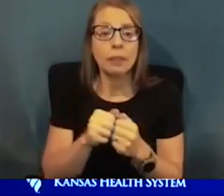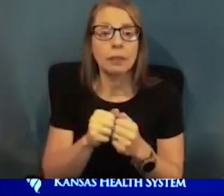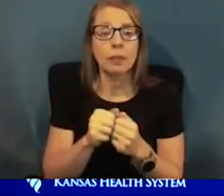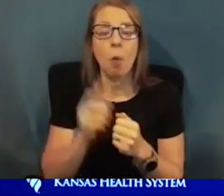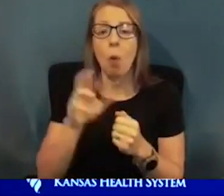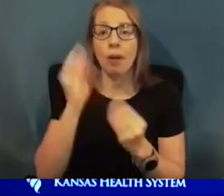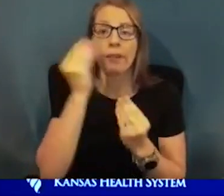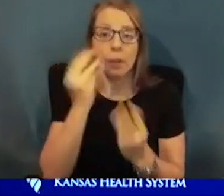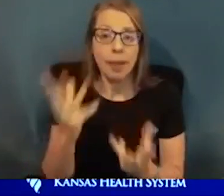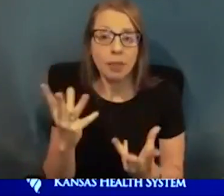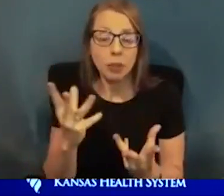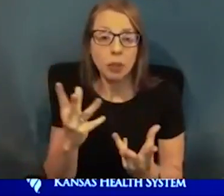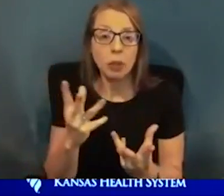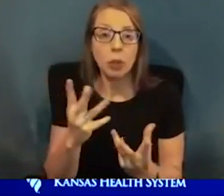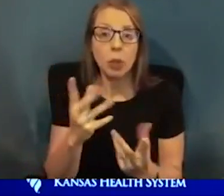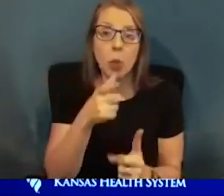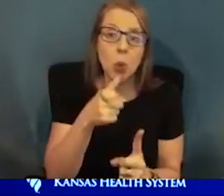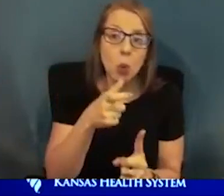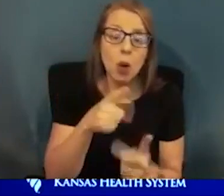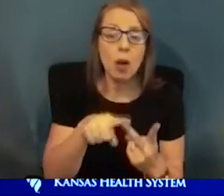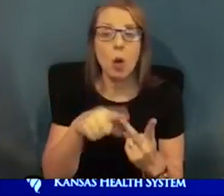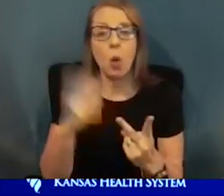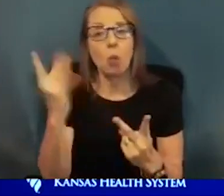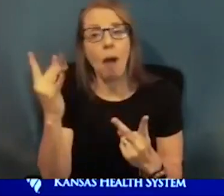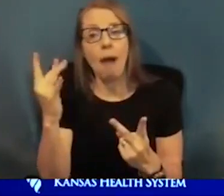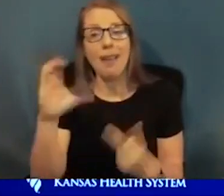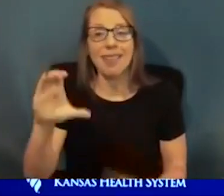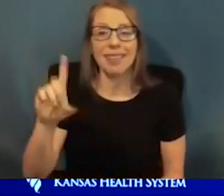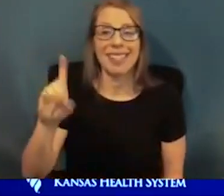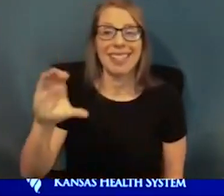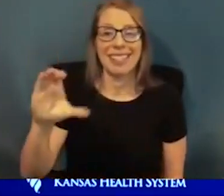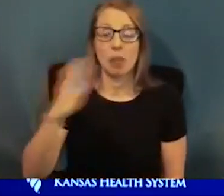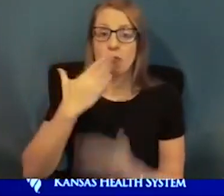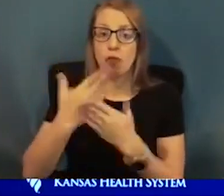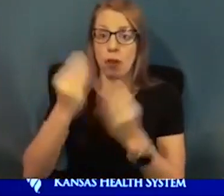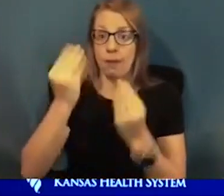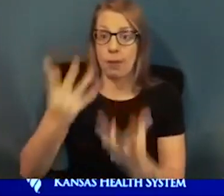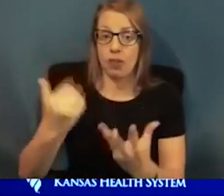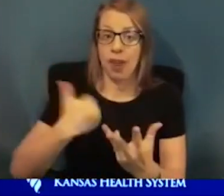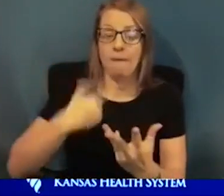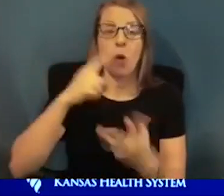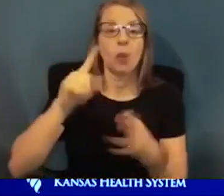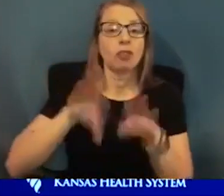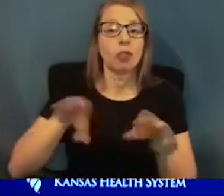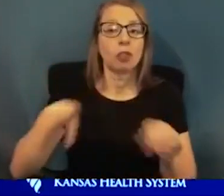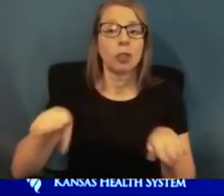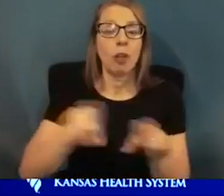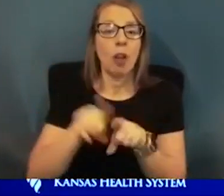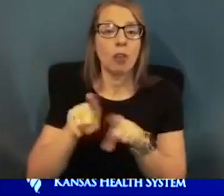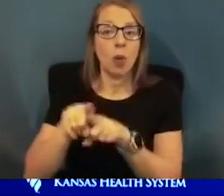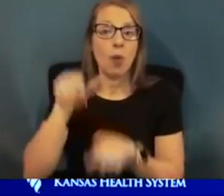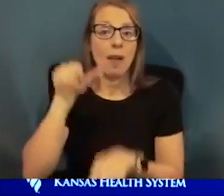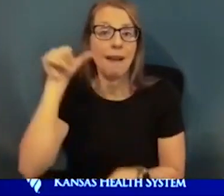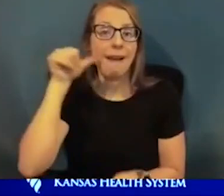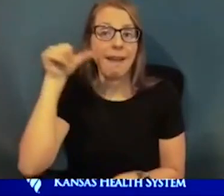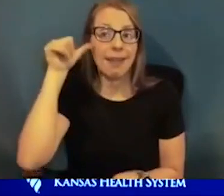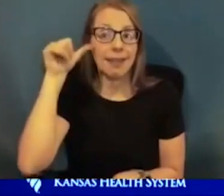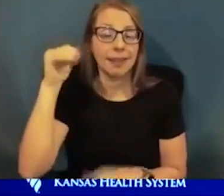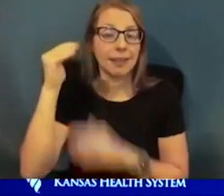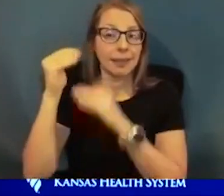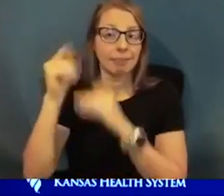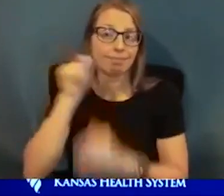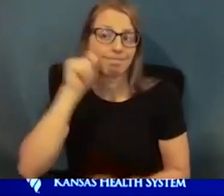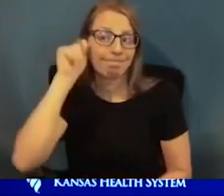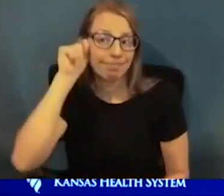on who and why, the CDC has very good information for children and adolescents and what their recommendations are, and very